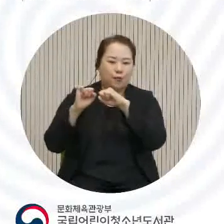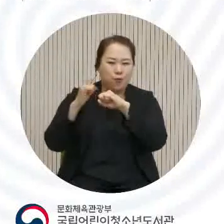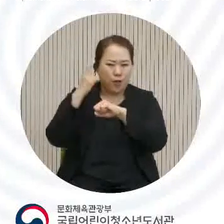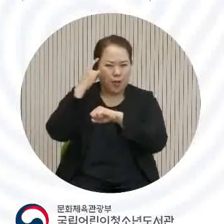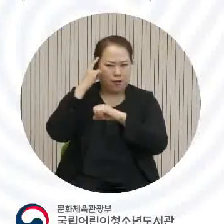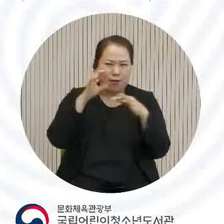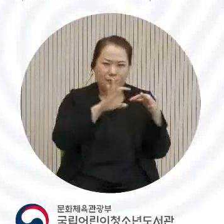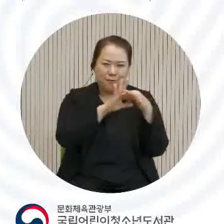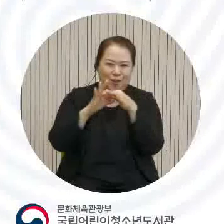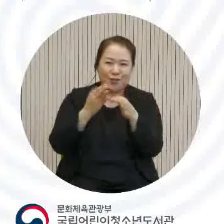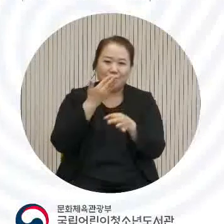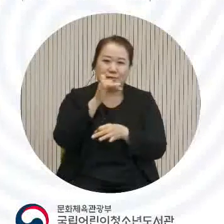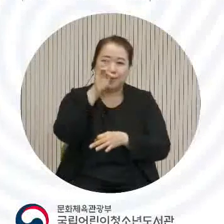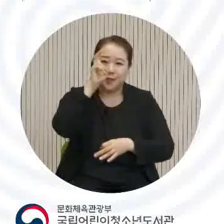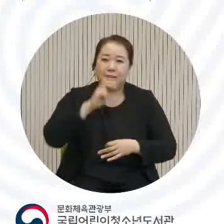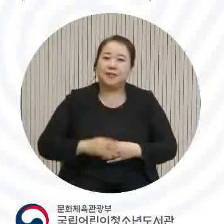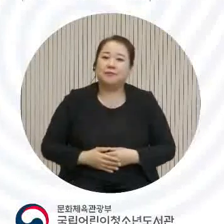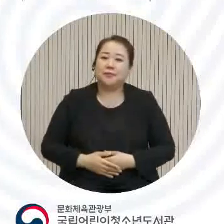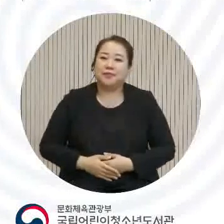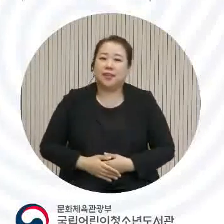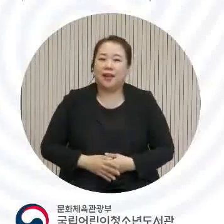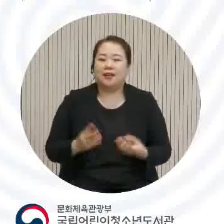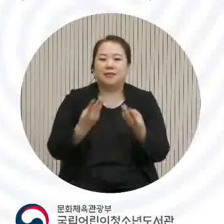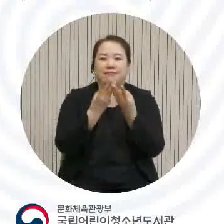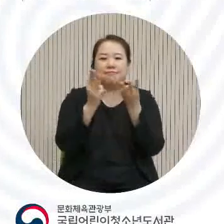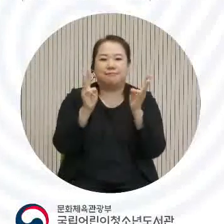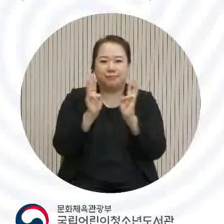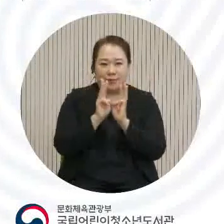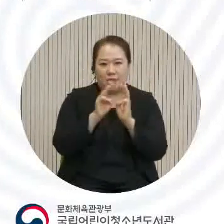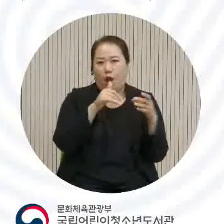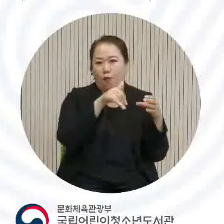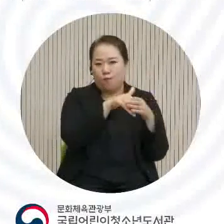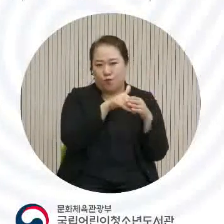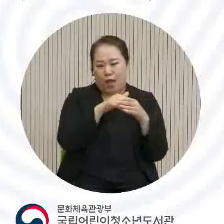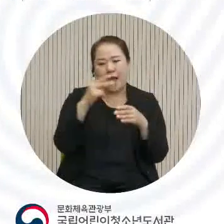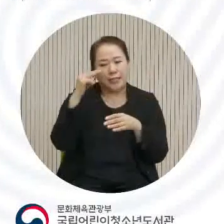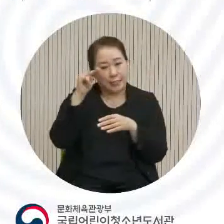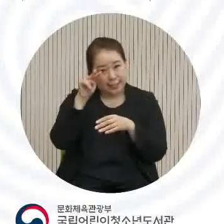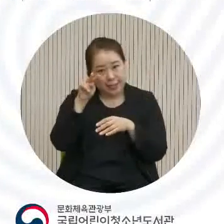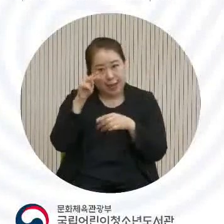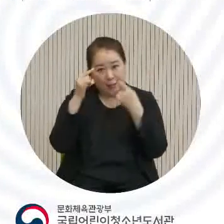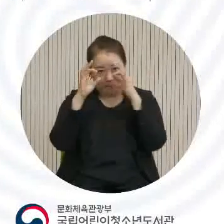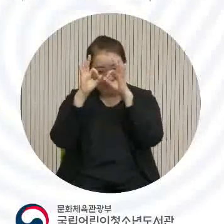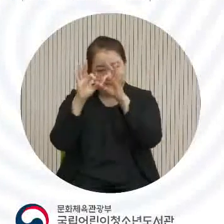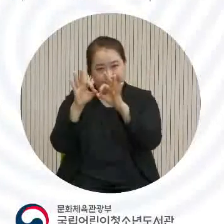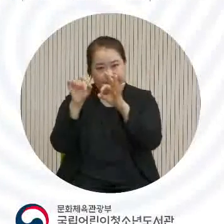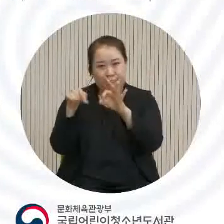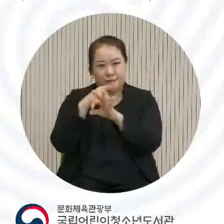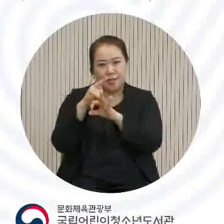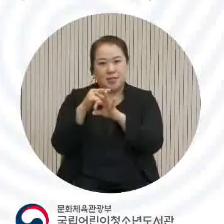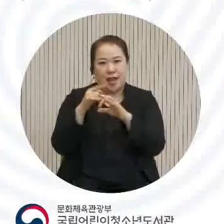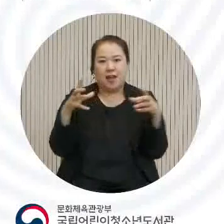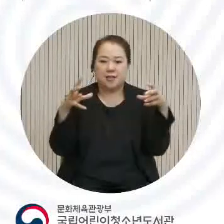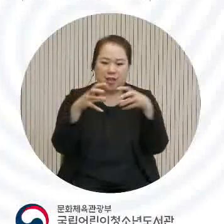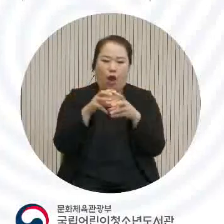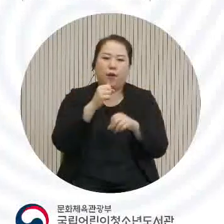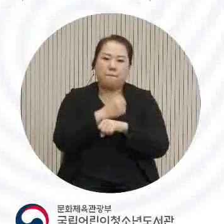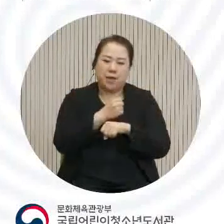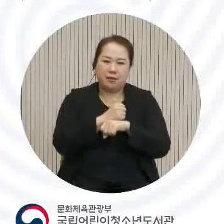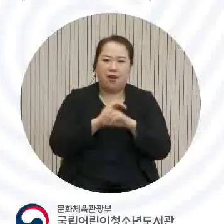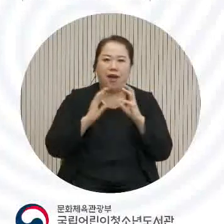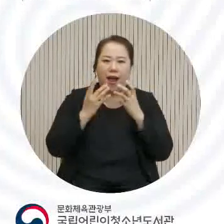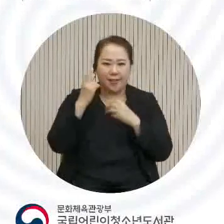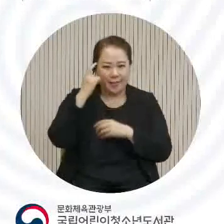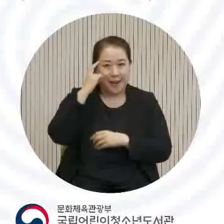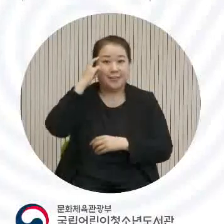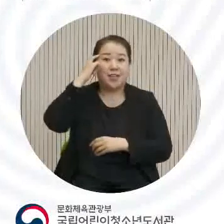This workshop combines literature and visual arts to engage and encourage children to creativity. First, we